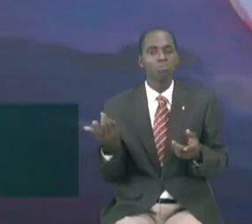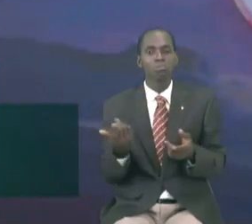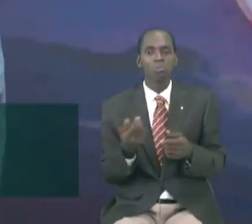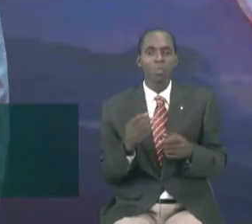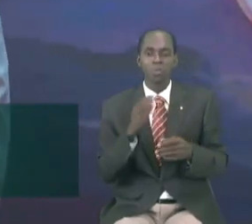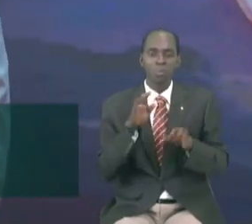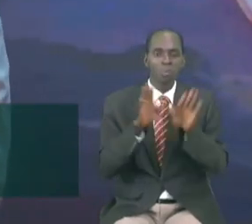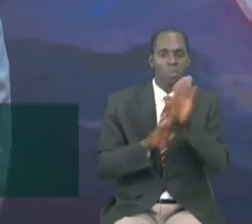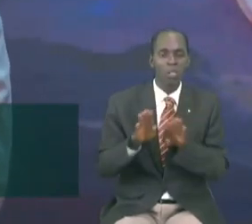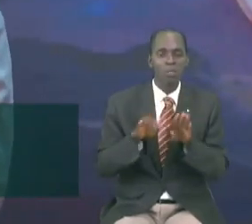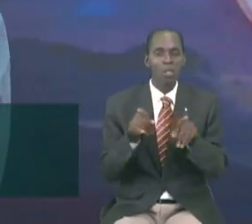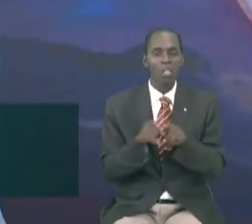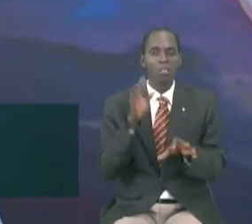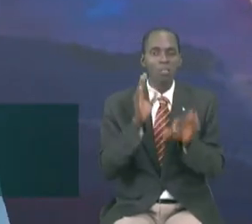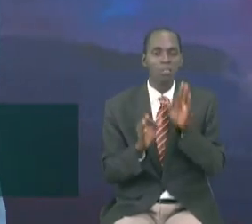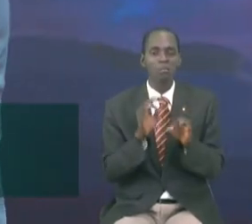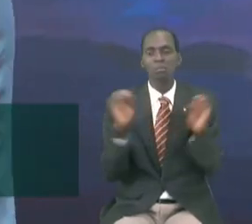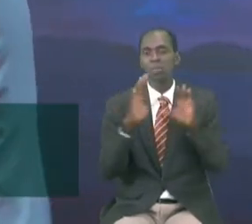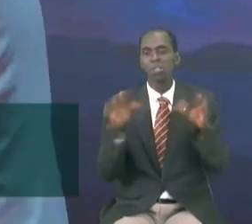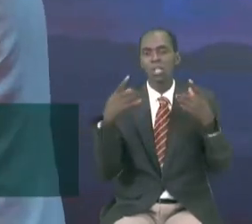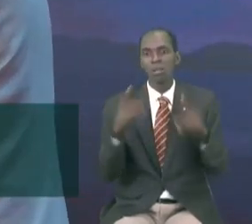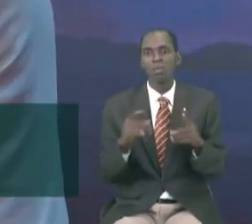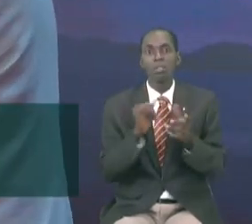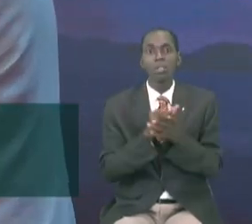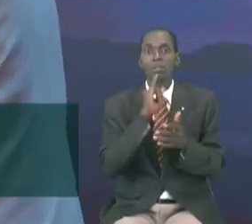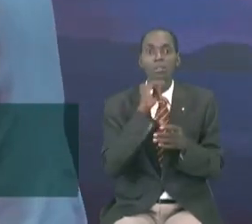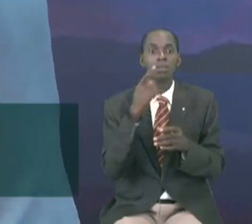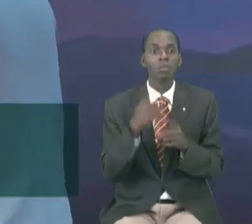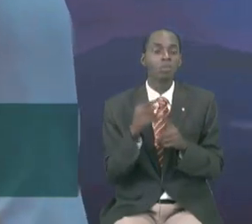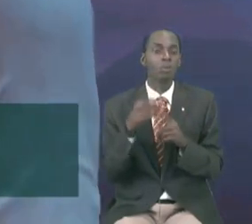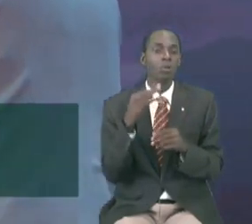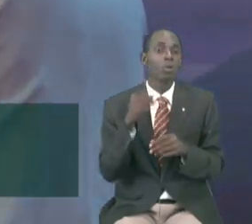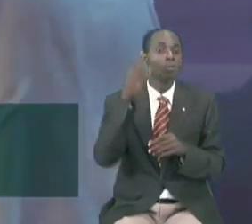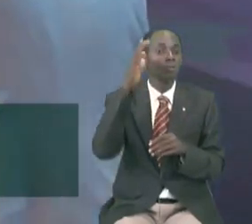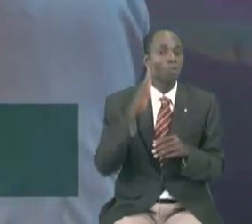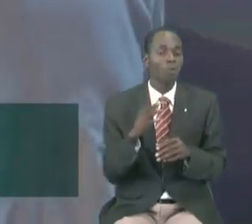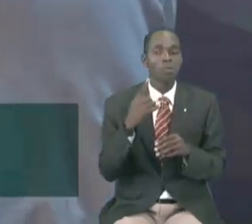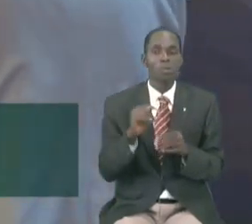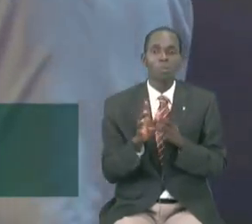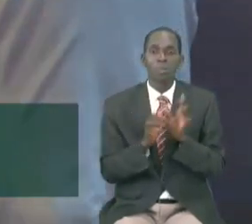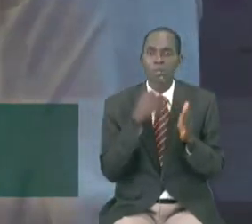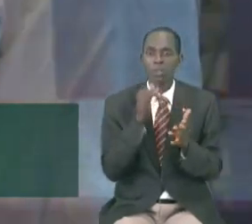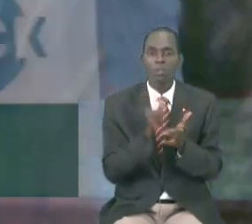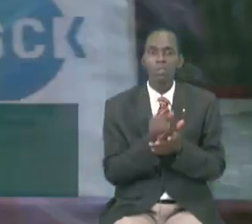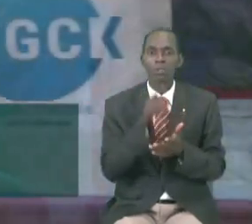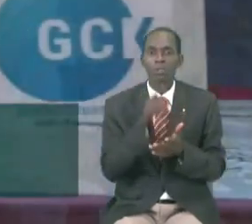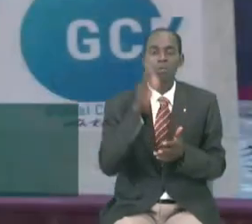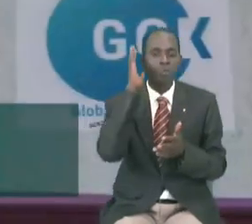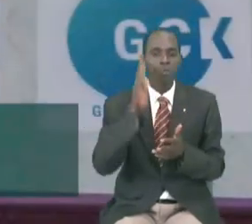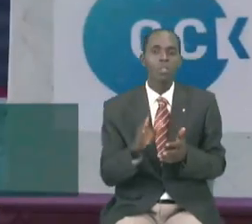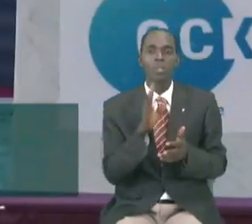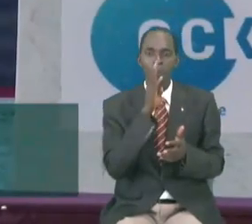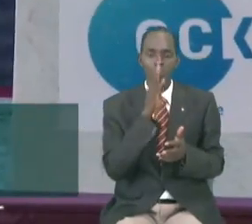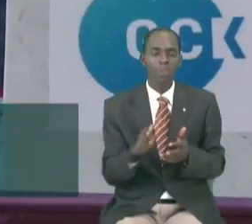Is judgment coming upon anyone? Is the storm coming upon anyone? Is the expectation of somebody being